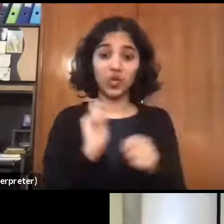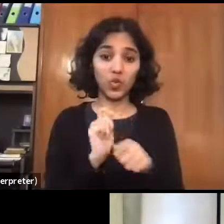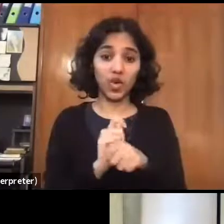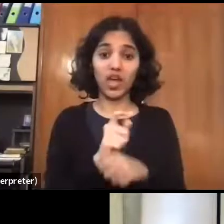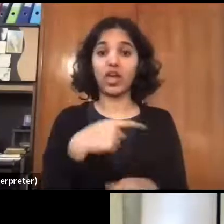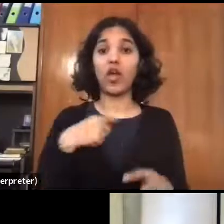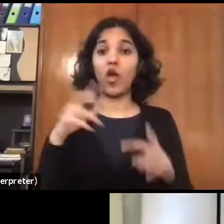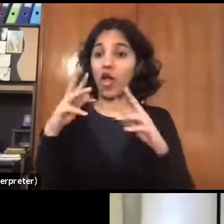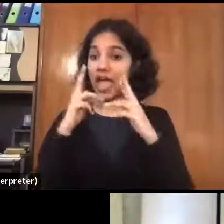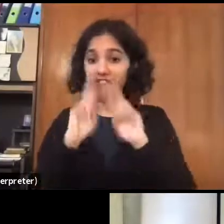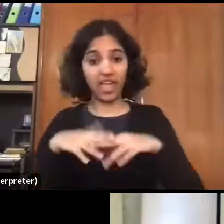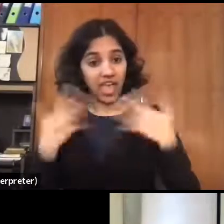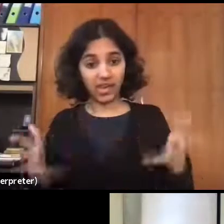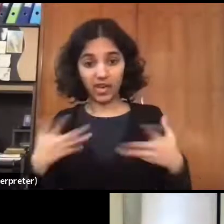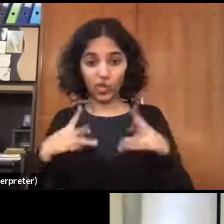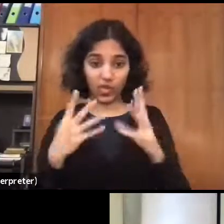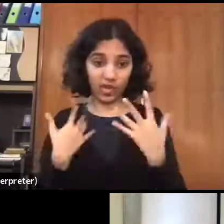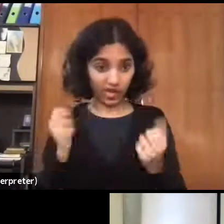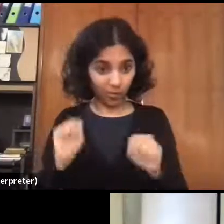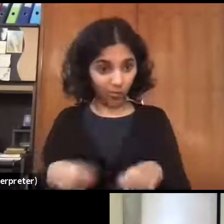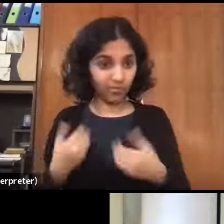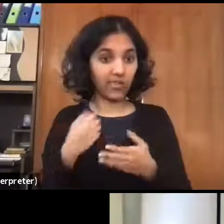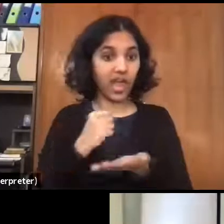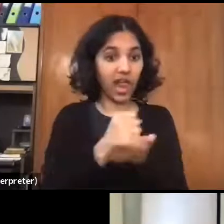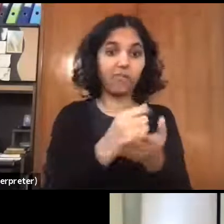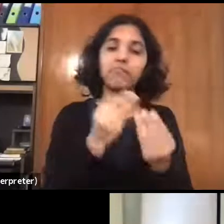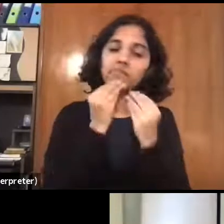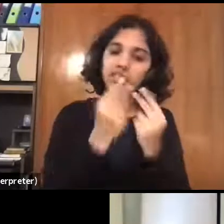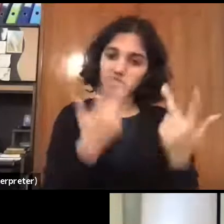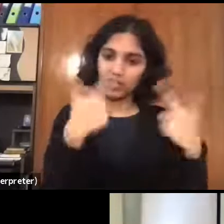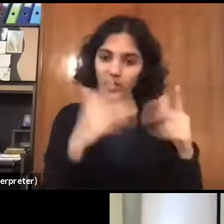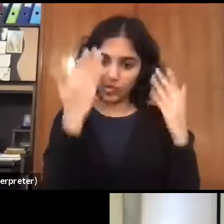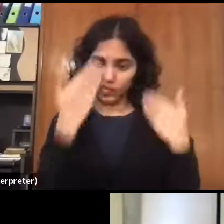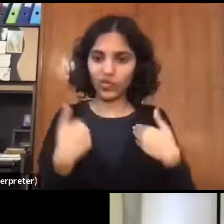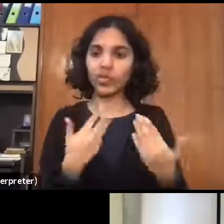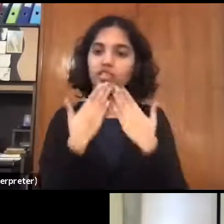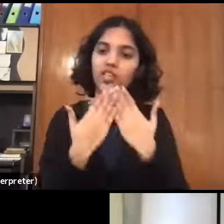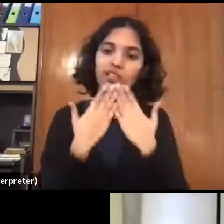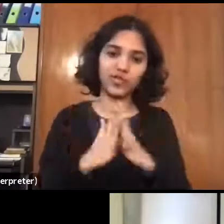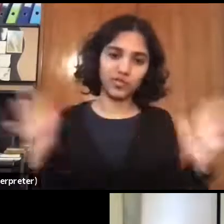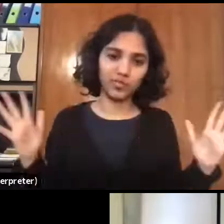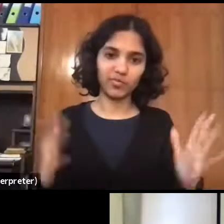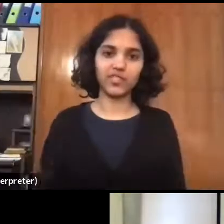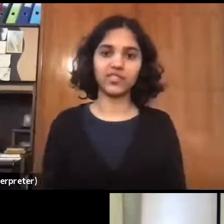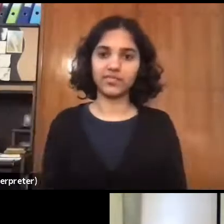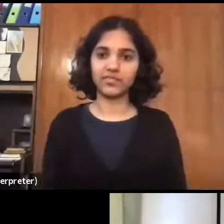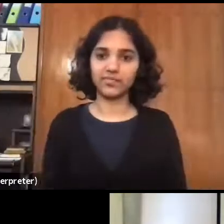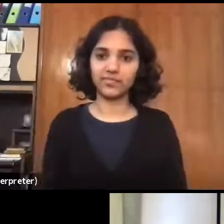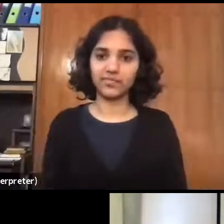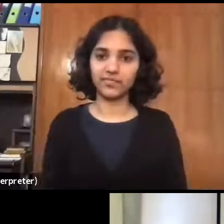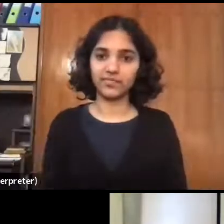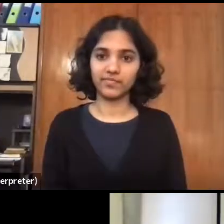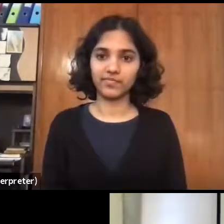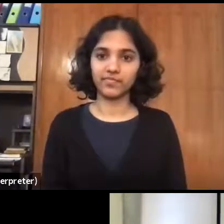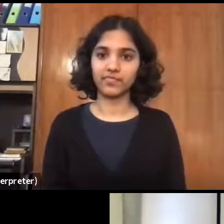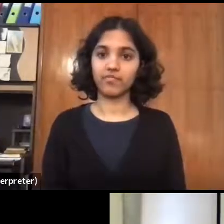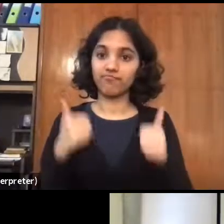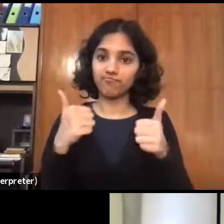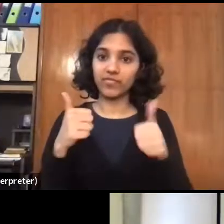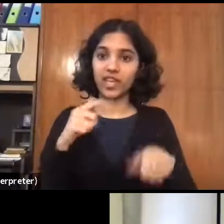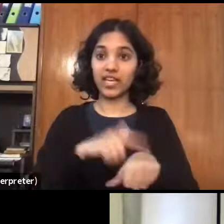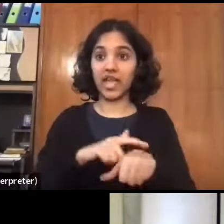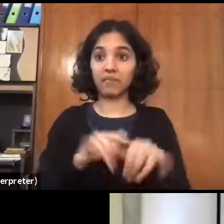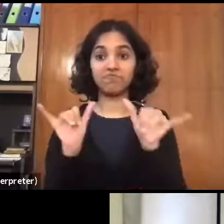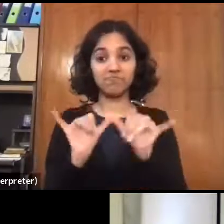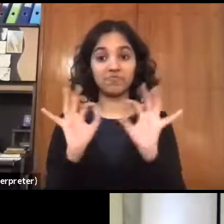us can help. We'll be happy to do that. Thank you so much once again. Thank you. So I think very well in time,